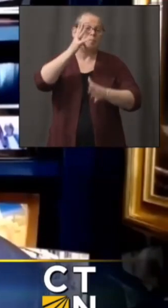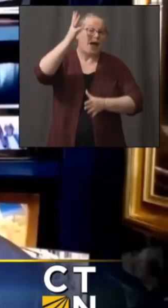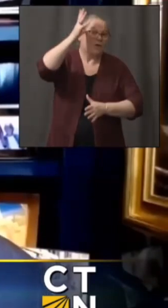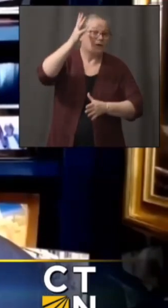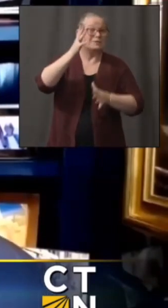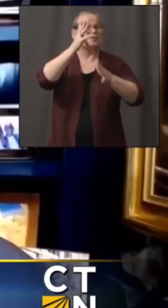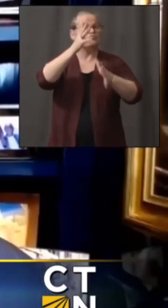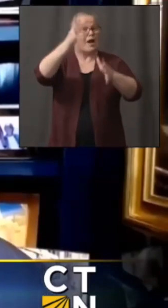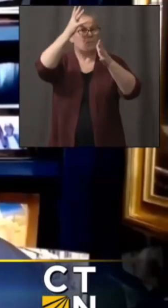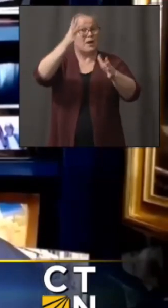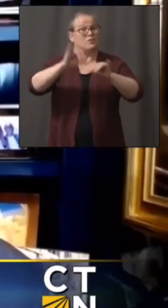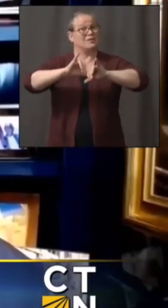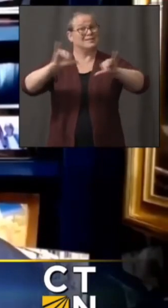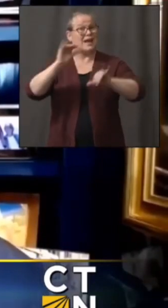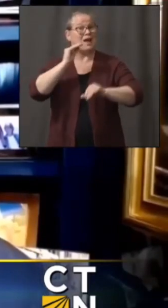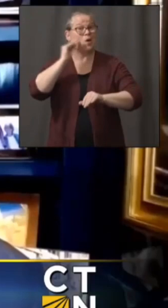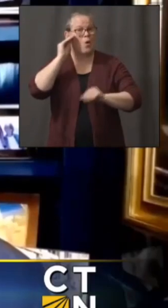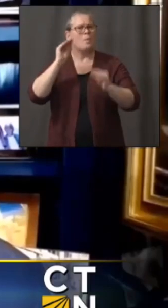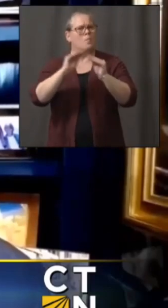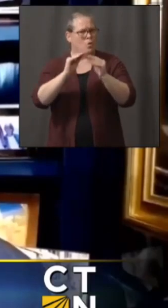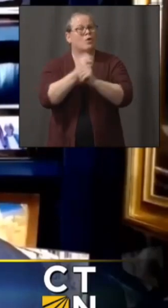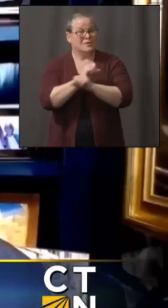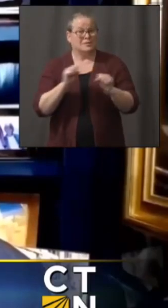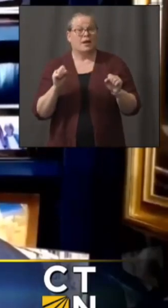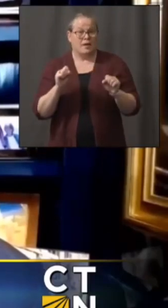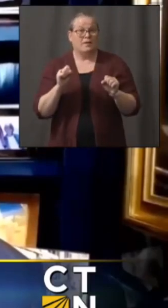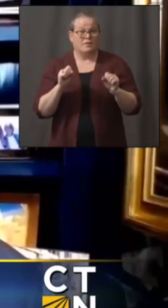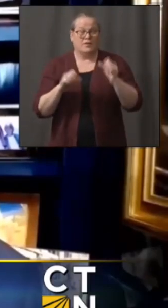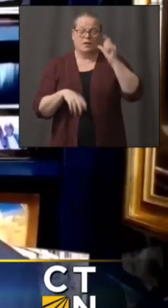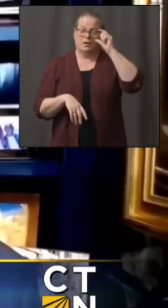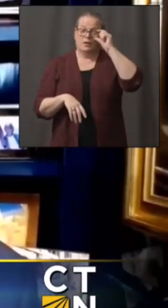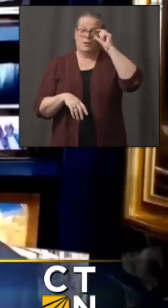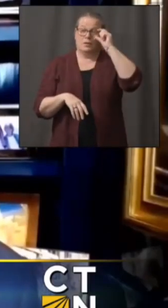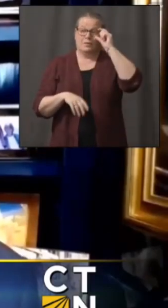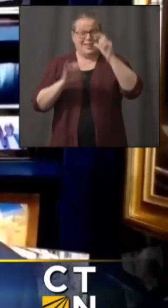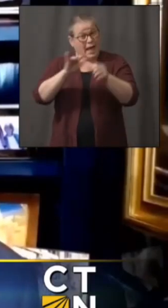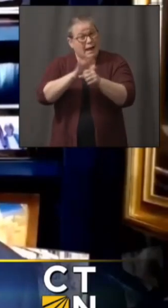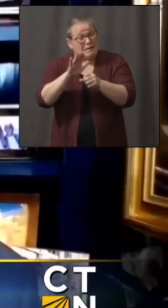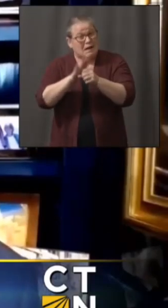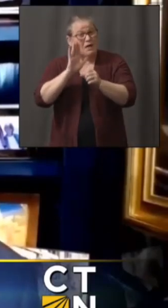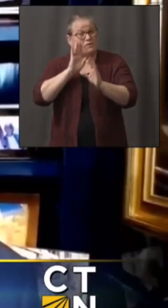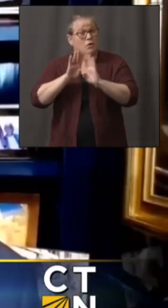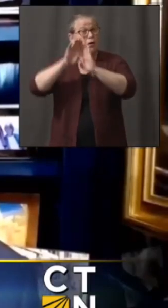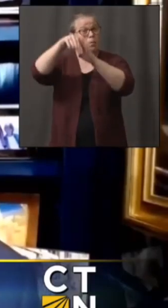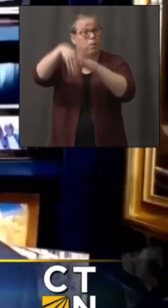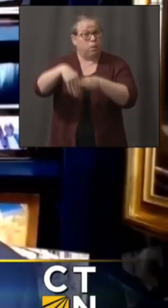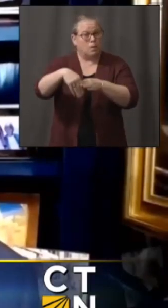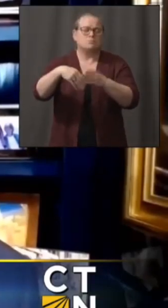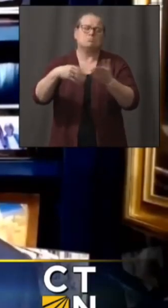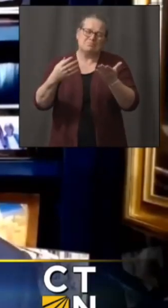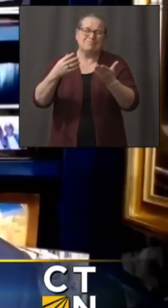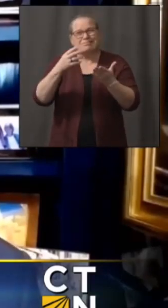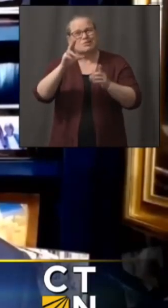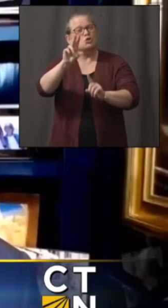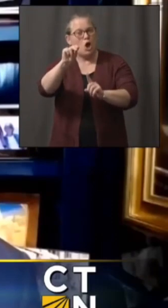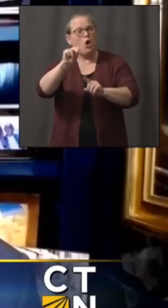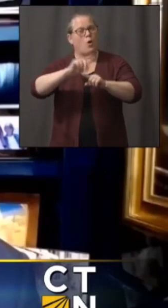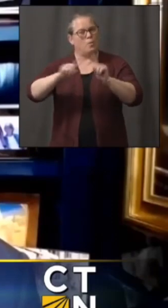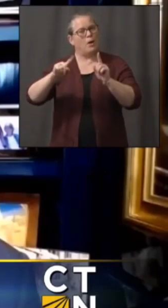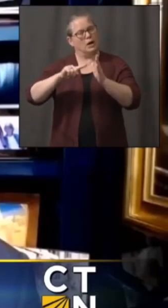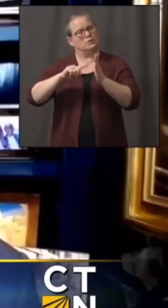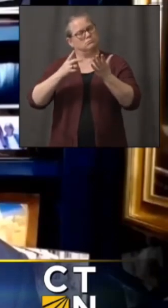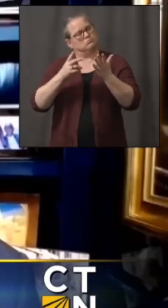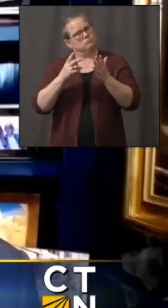the safer it is for each and every one of you. Will that be enough? No, but it's an important start. Keep your Thanksgiving